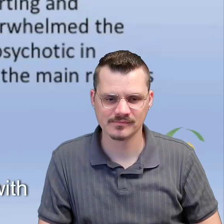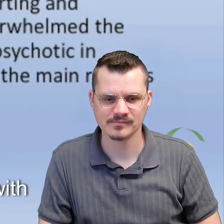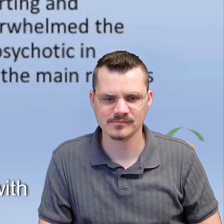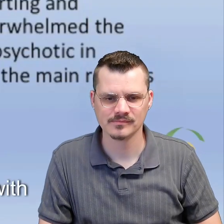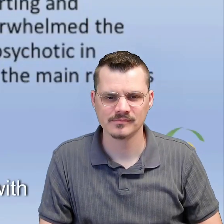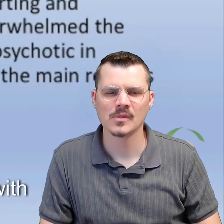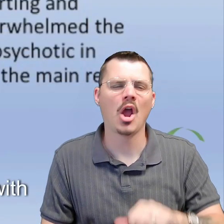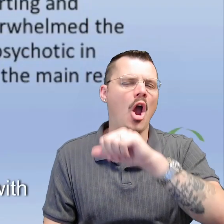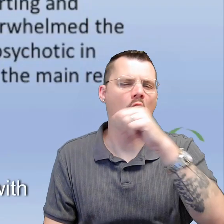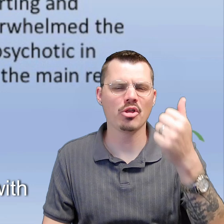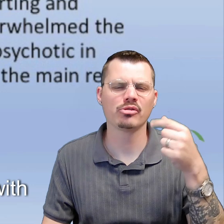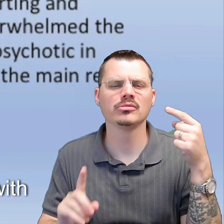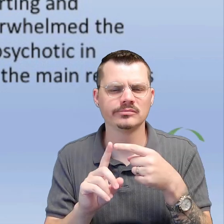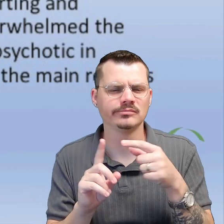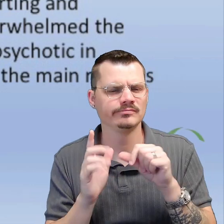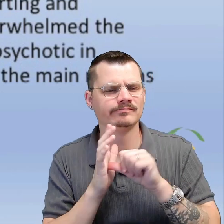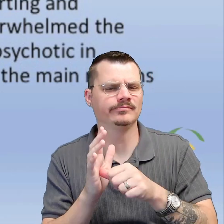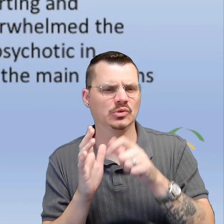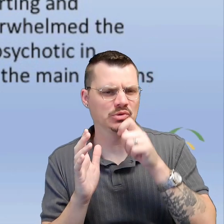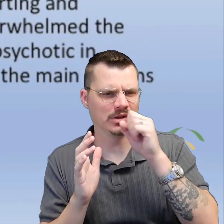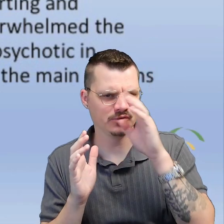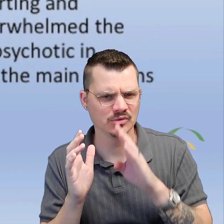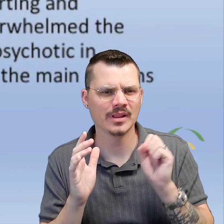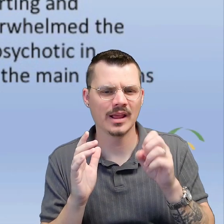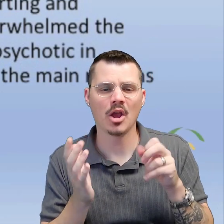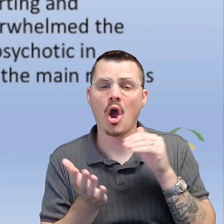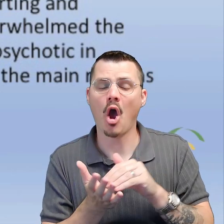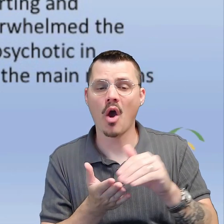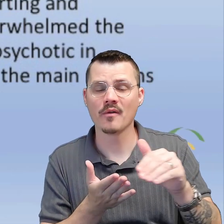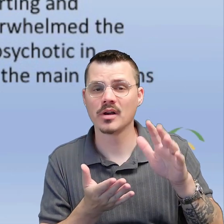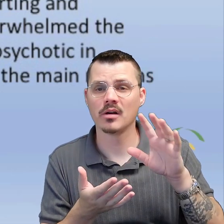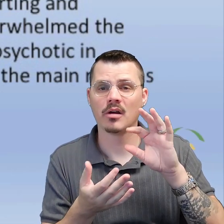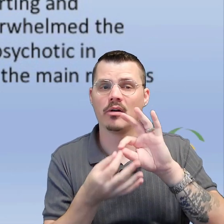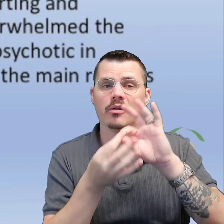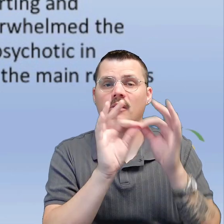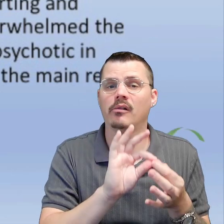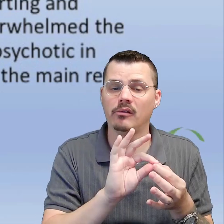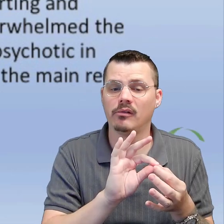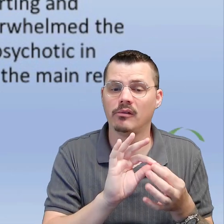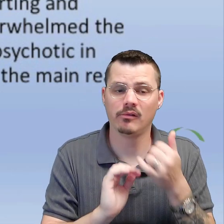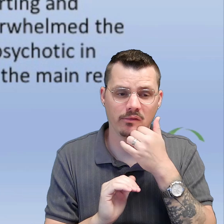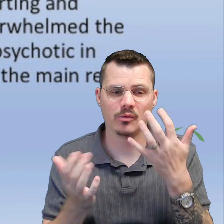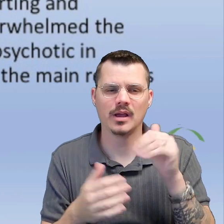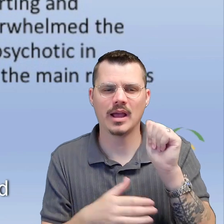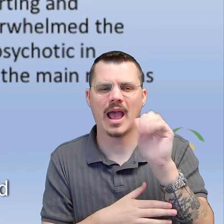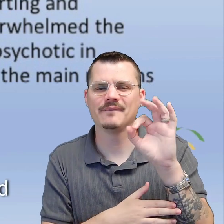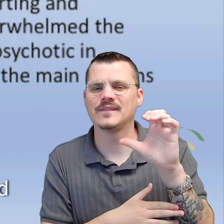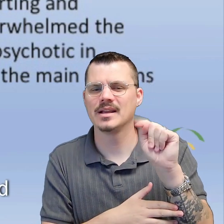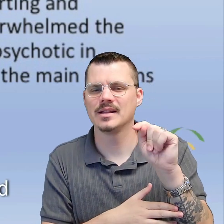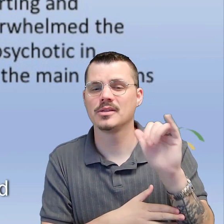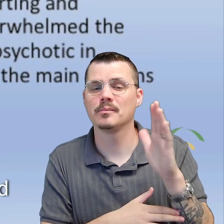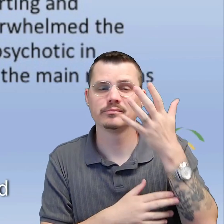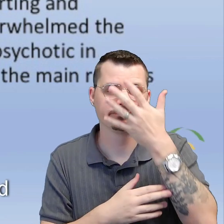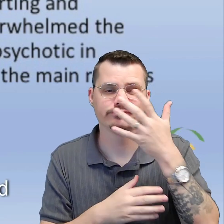The other classic feature of people with schizophrenia that can be often misinterpreted is that affect, the